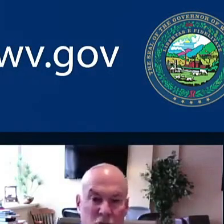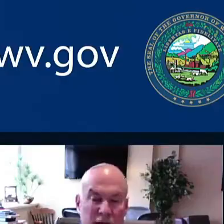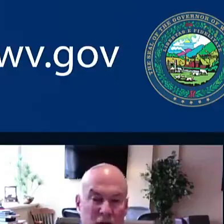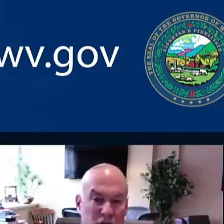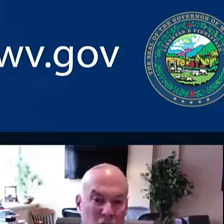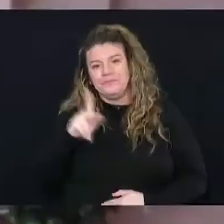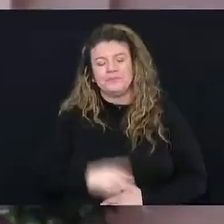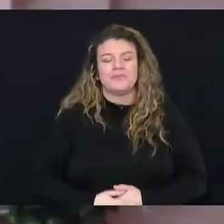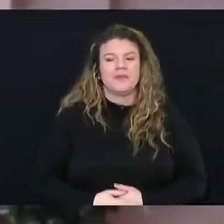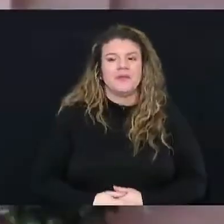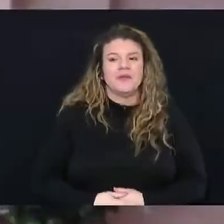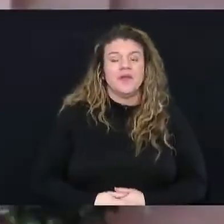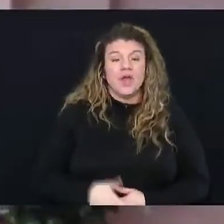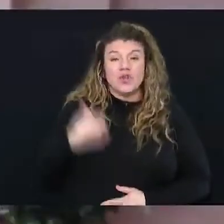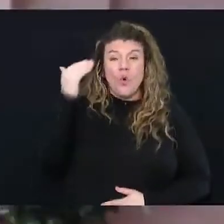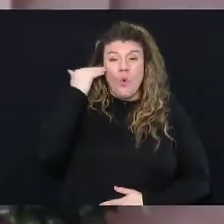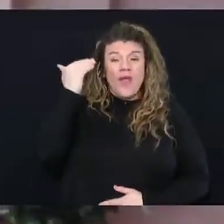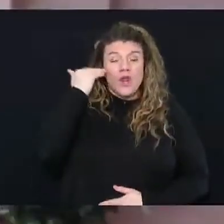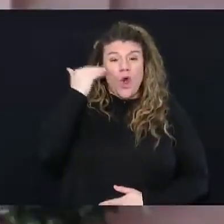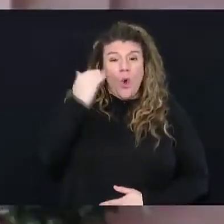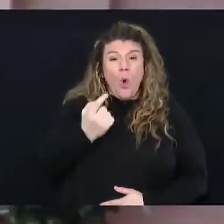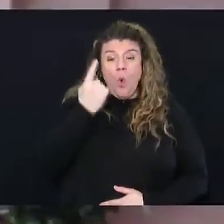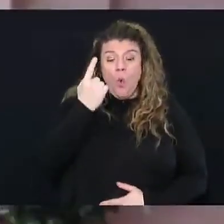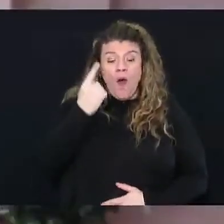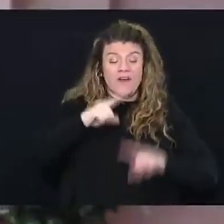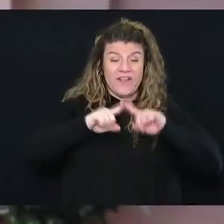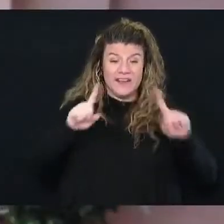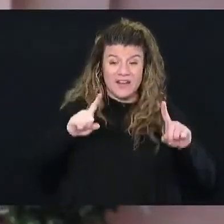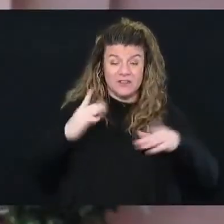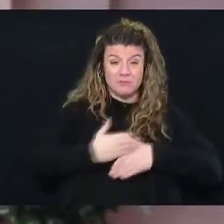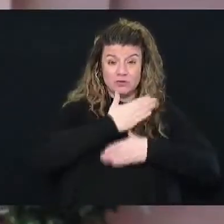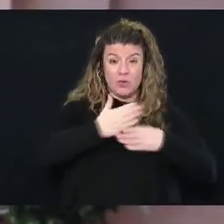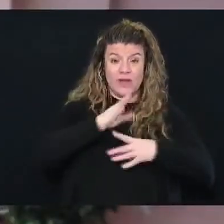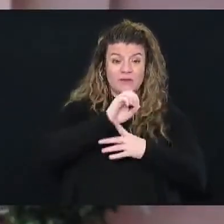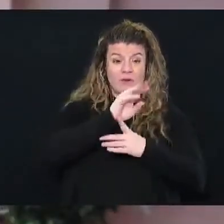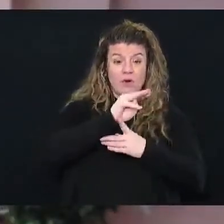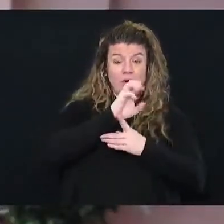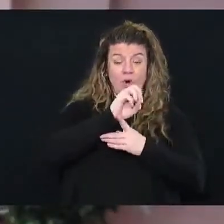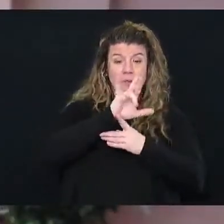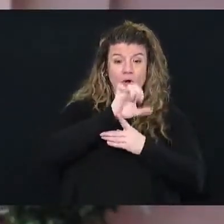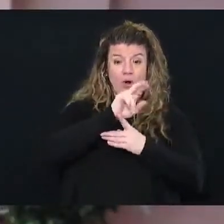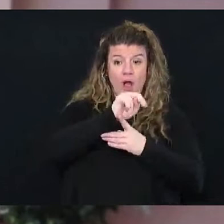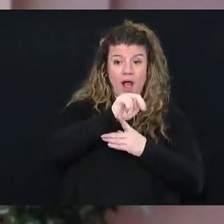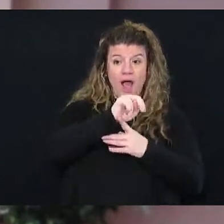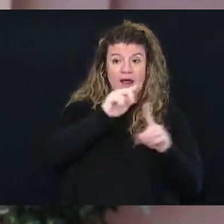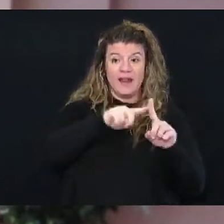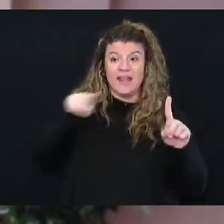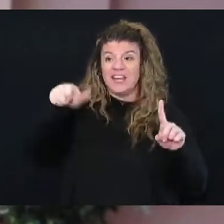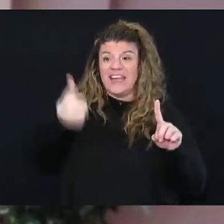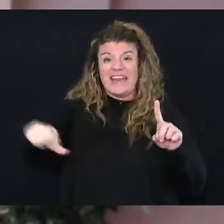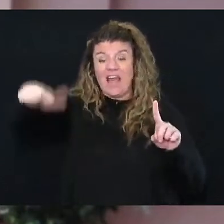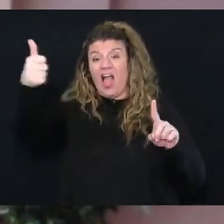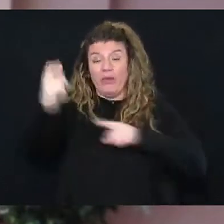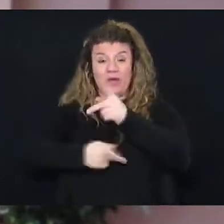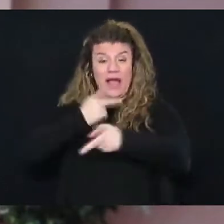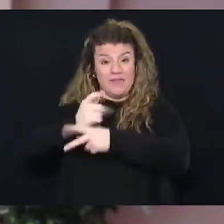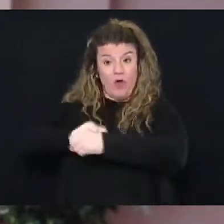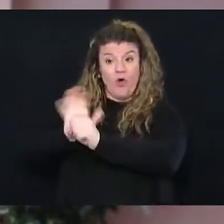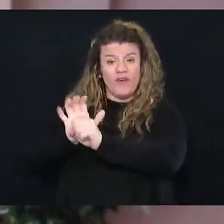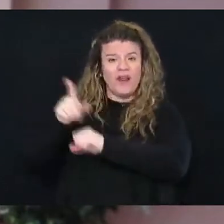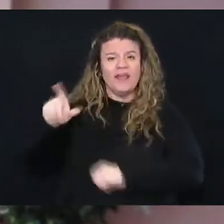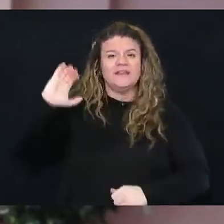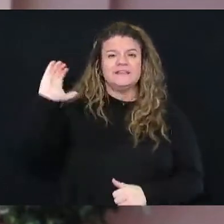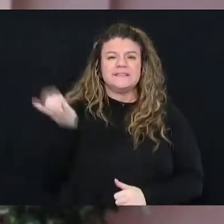So we know that one of the differences in the Omicron variant versus any other form of COVID-19 is it seems